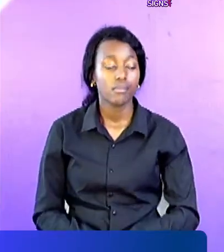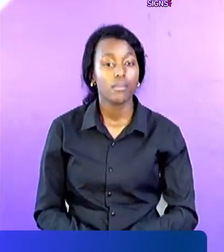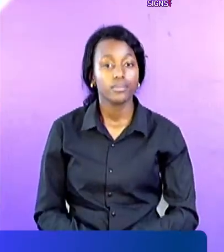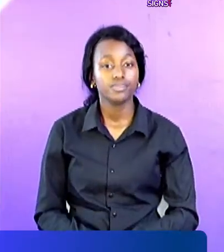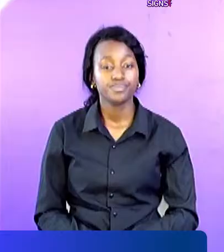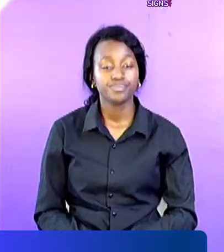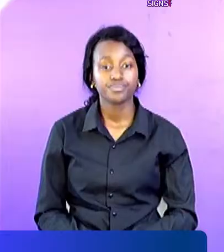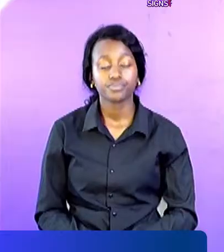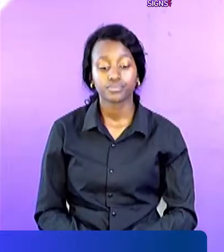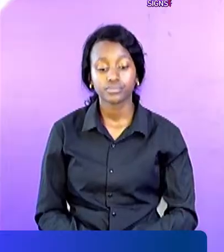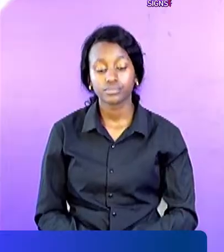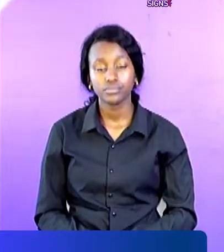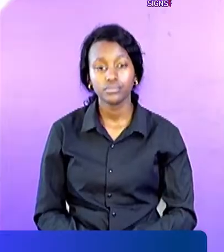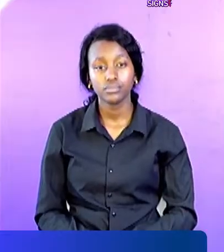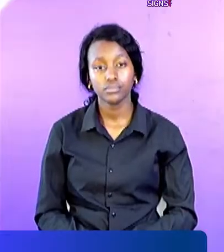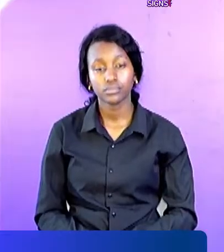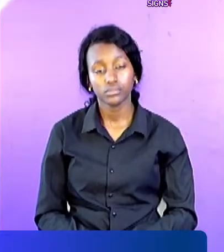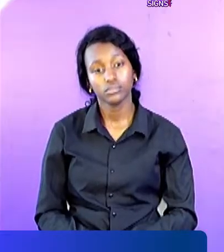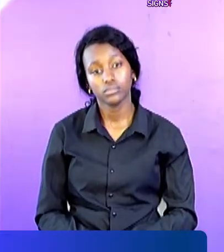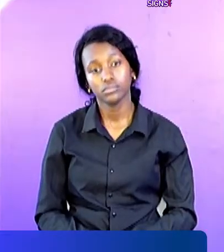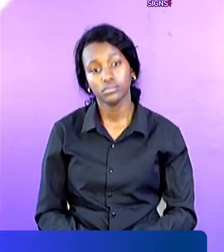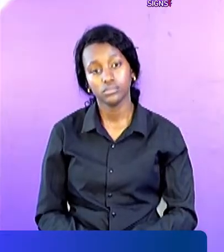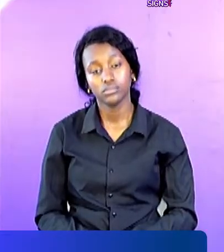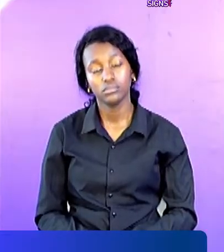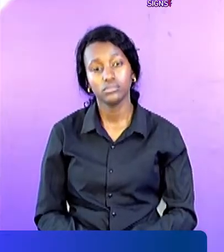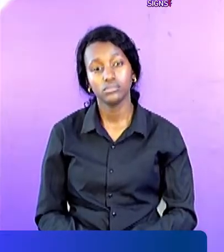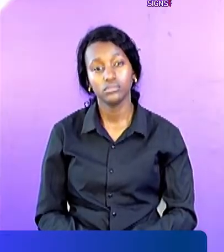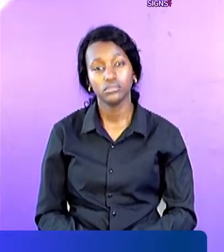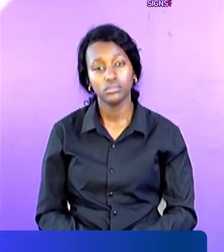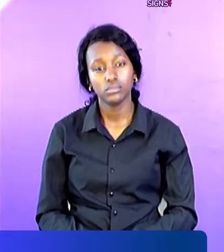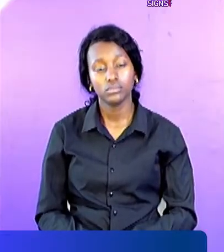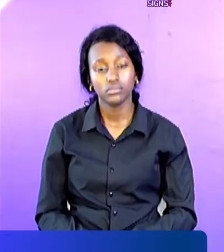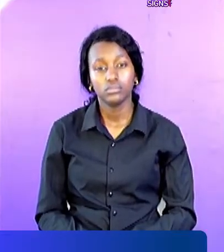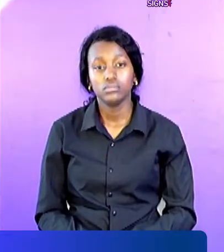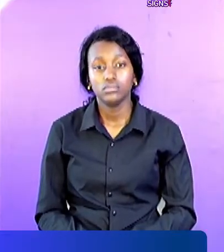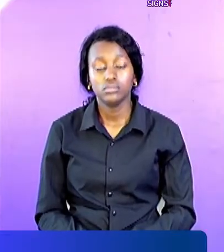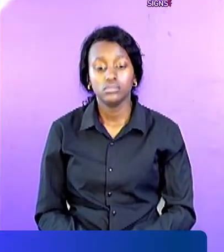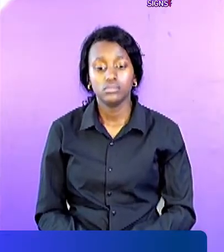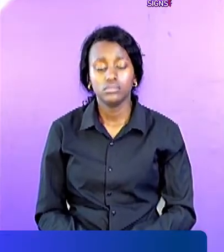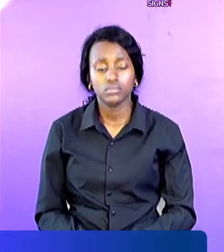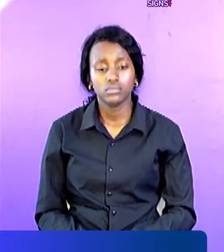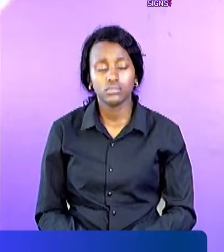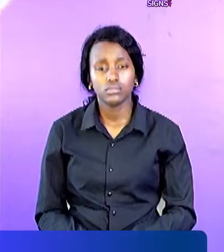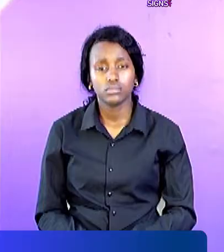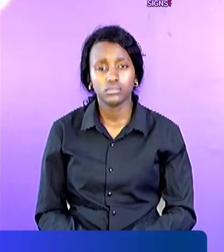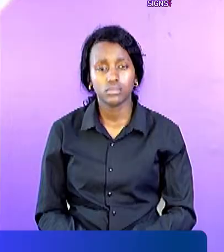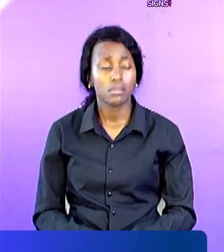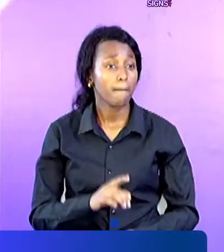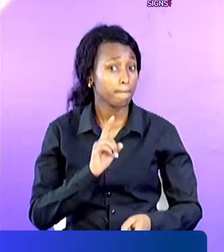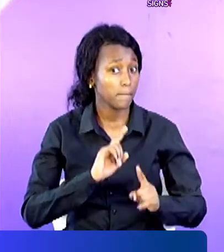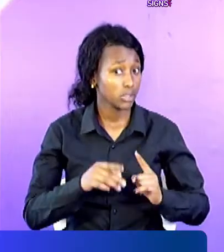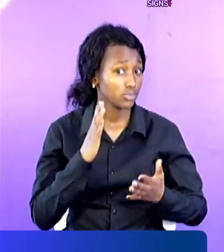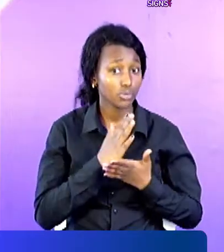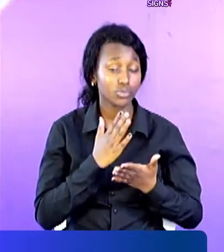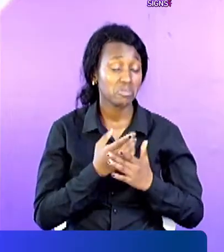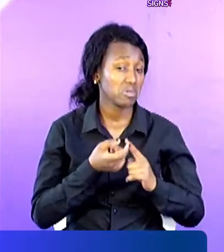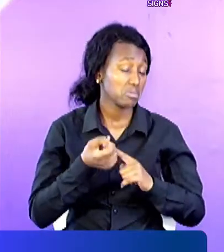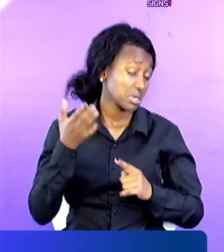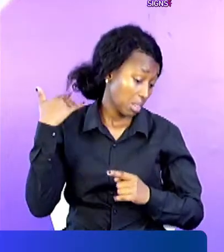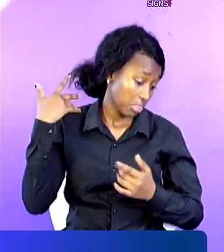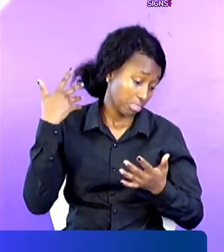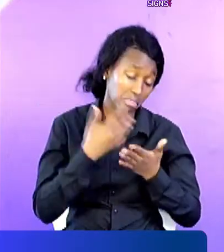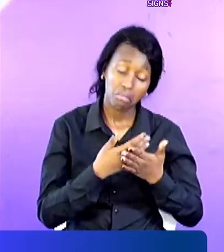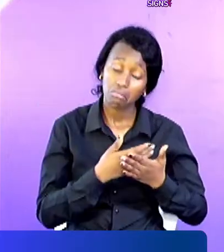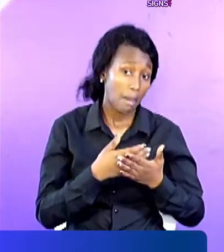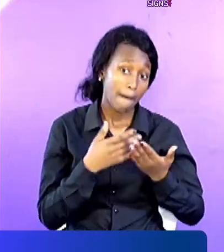risk that that corporate can go into serious economic headwinds and actually default. Yeah. And we have had defaults in the past, but that is the nature